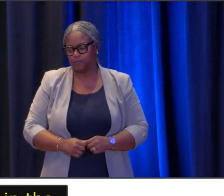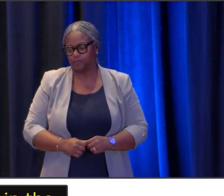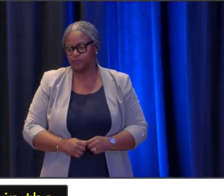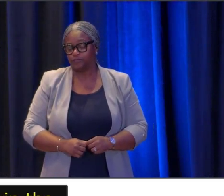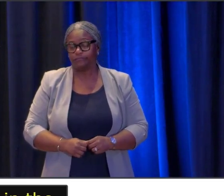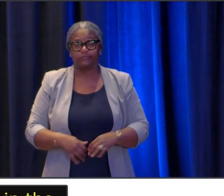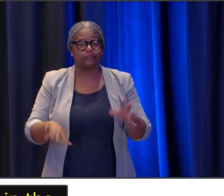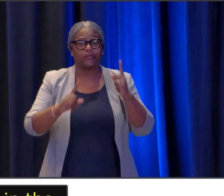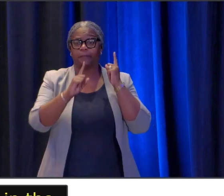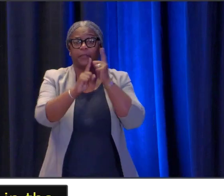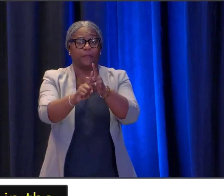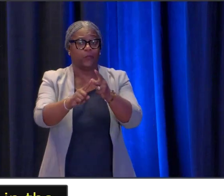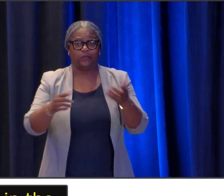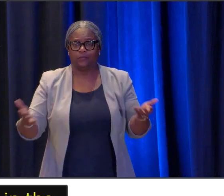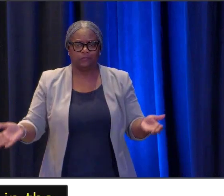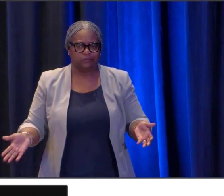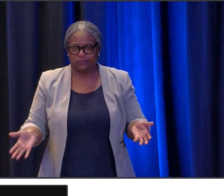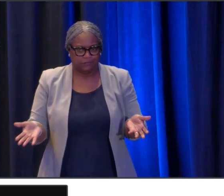Bottom line,